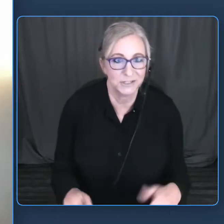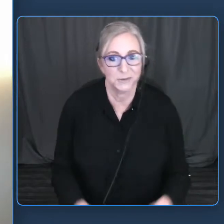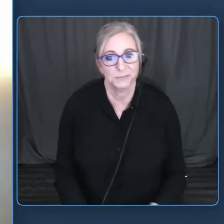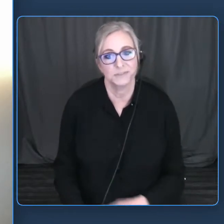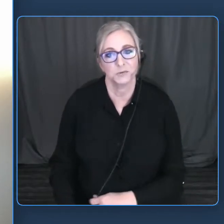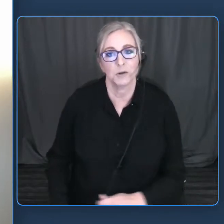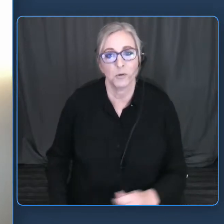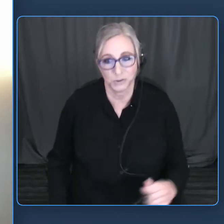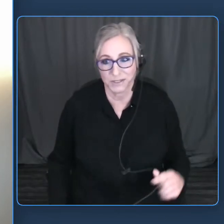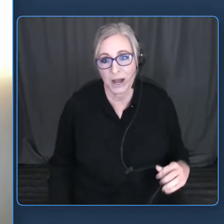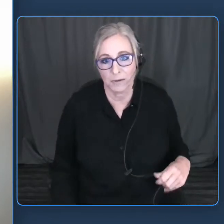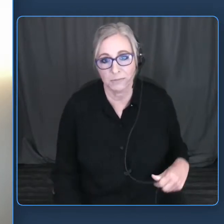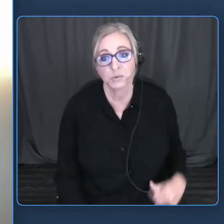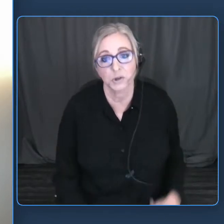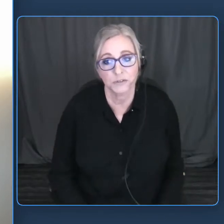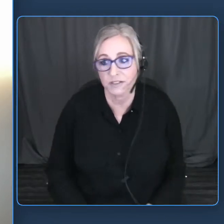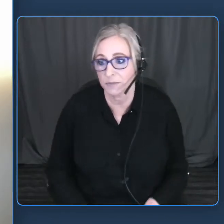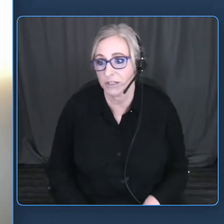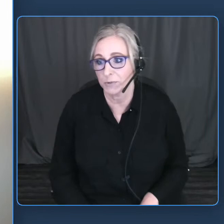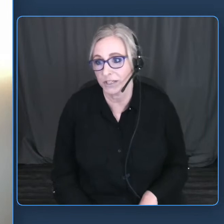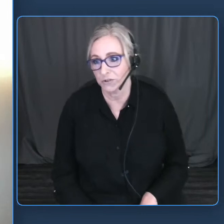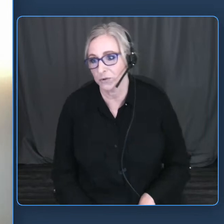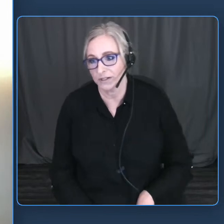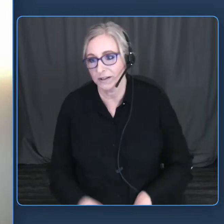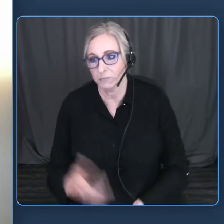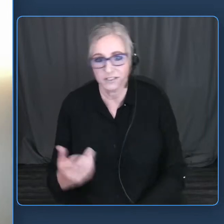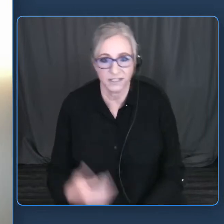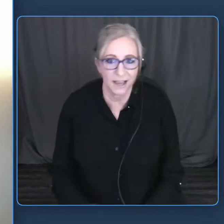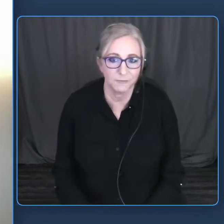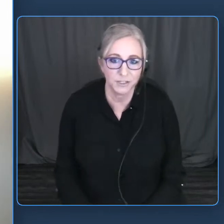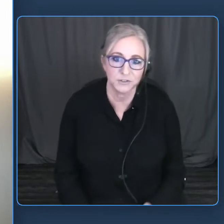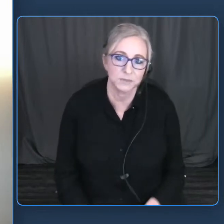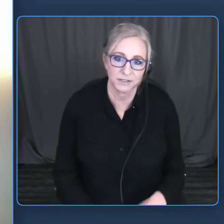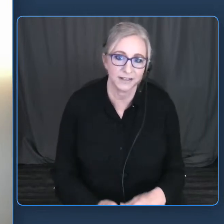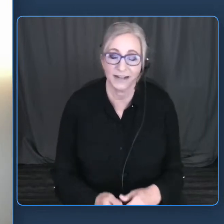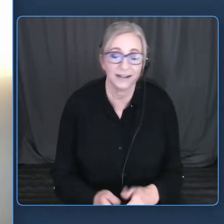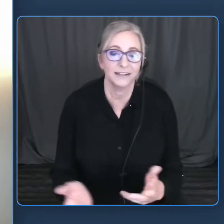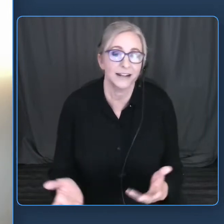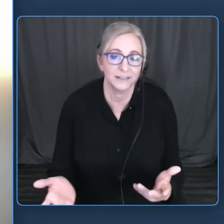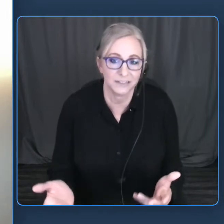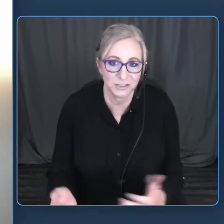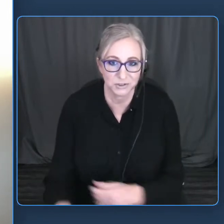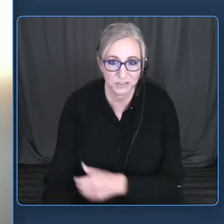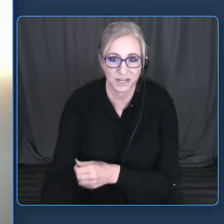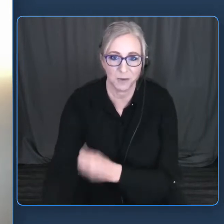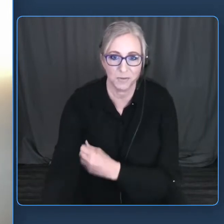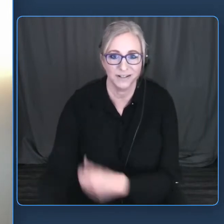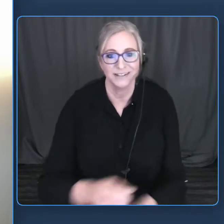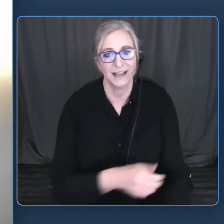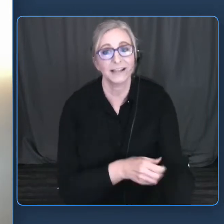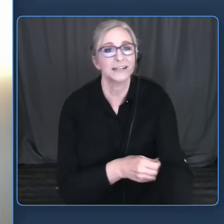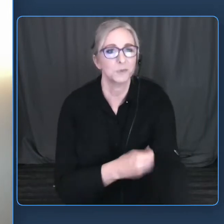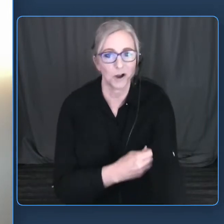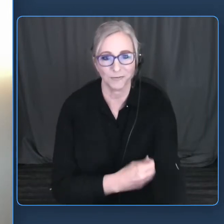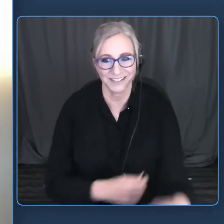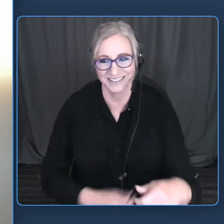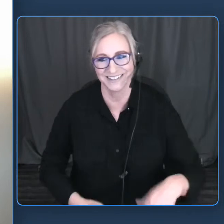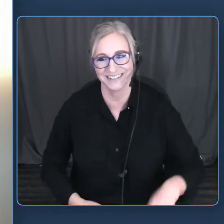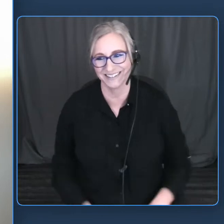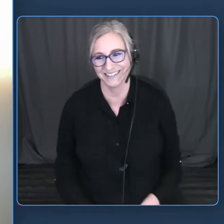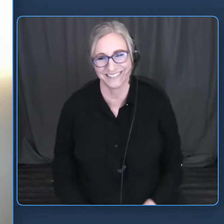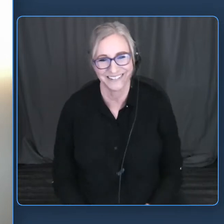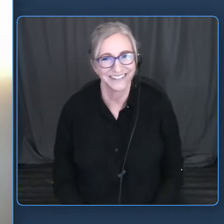mean to, derail what we're doing now, but I'm just wondering if that's something we can do. And Brett's saying, yeah, if we could do something like that. I didn't think of it until just now, but I think I need more